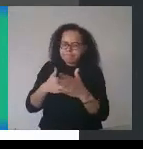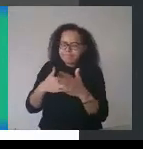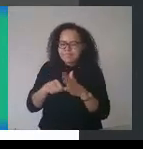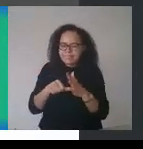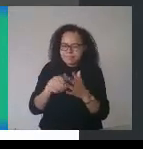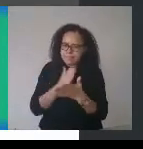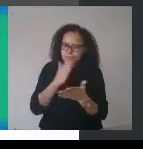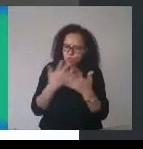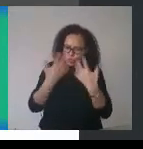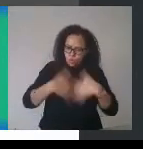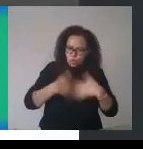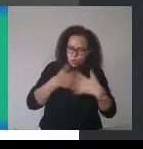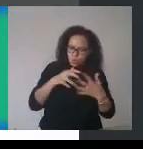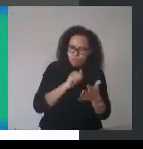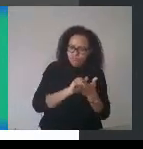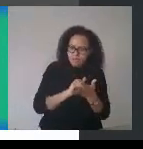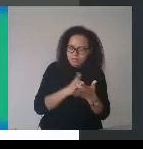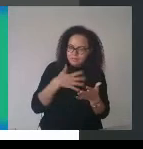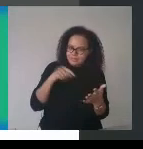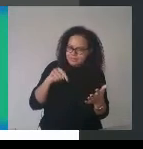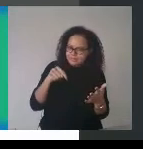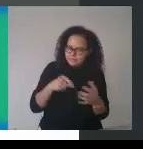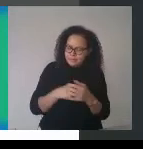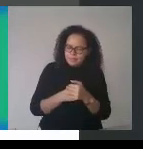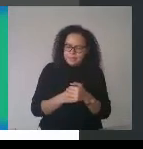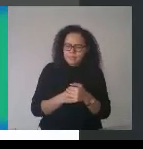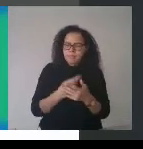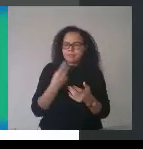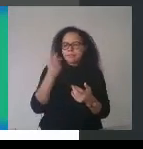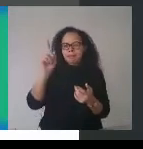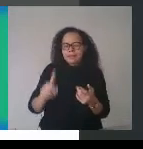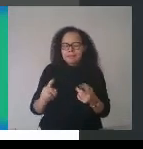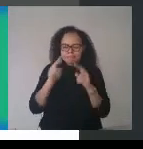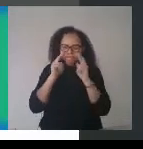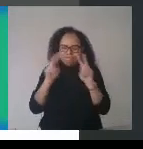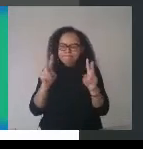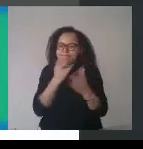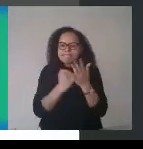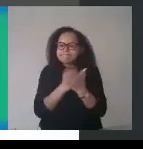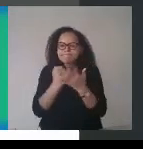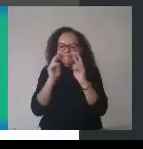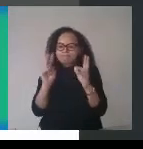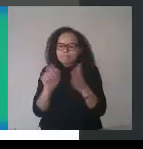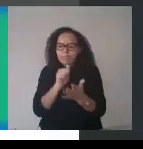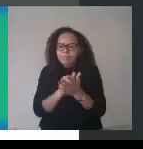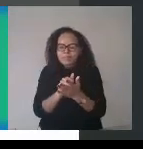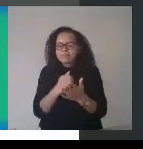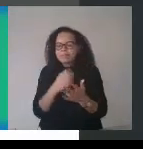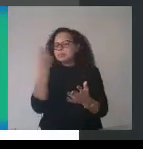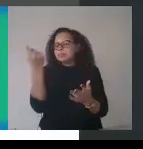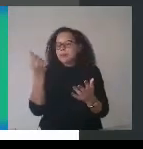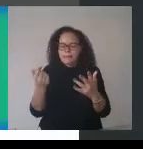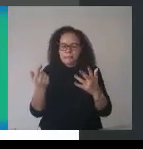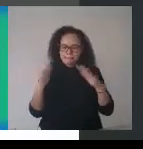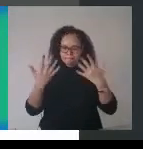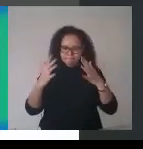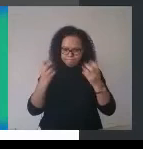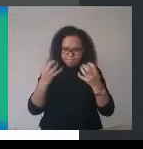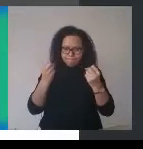it. When you're working with people with poor eyesight, have fingers and that have